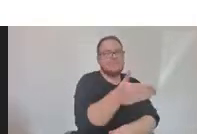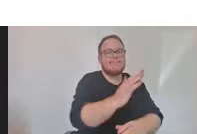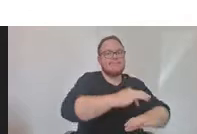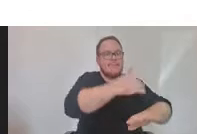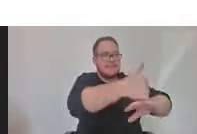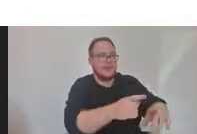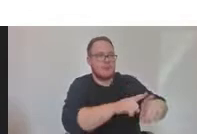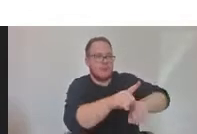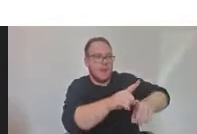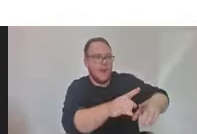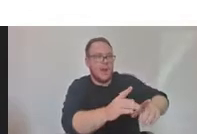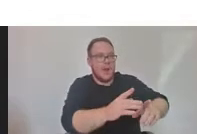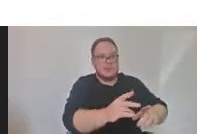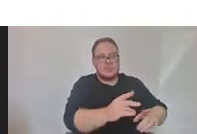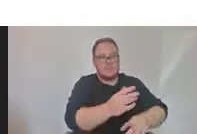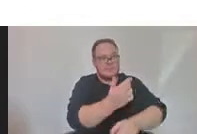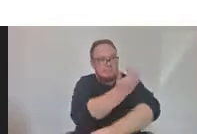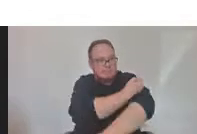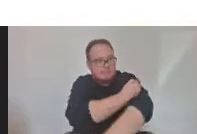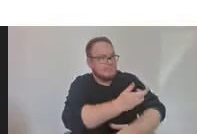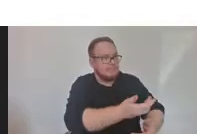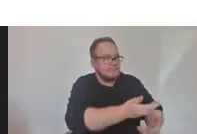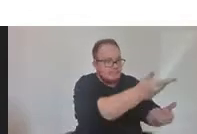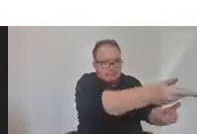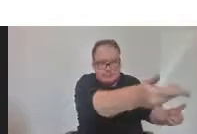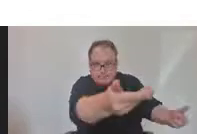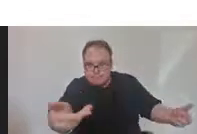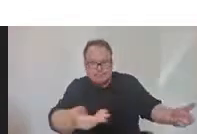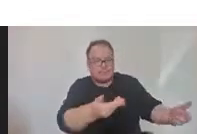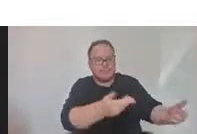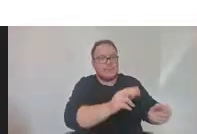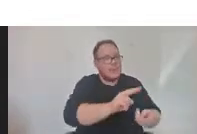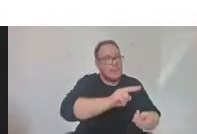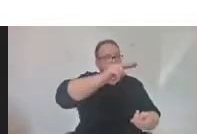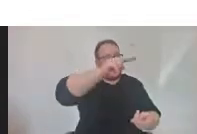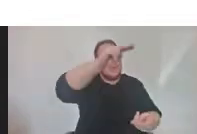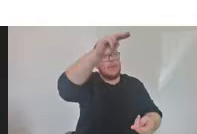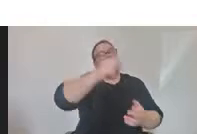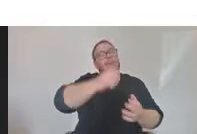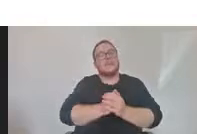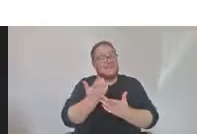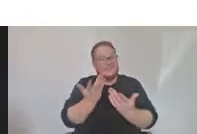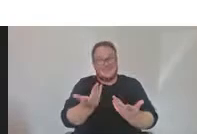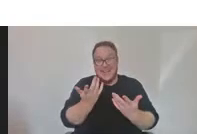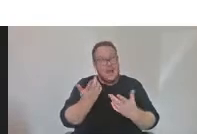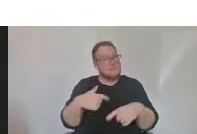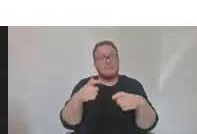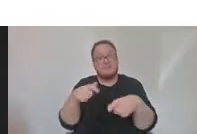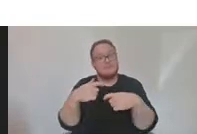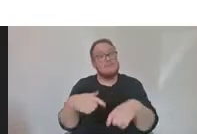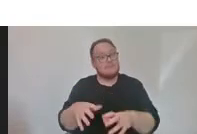those gaps were all filled in. And they're not all filled in, and we are still continuing to do this. So next slide,